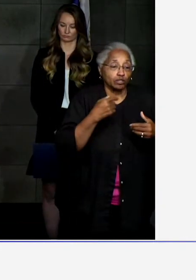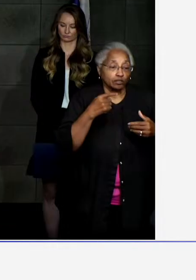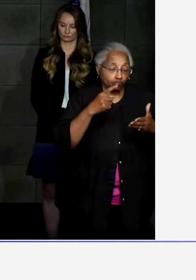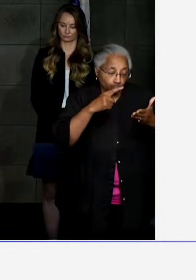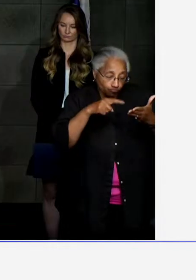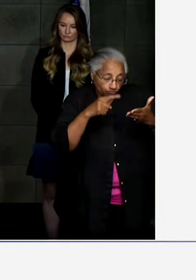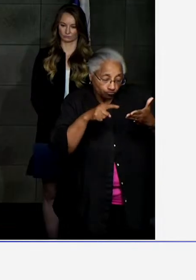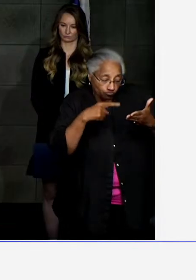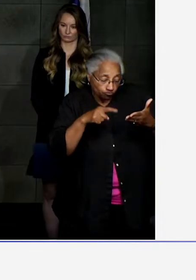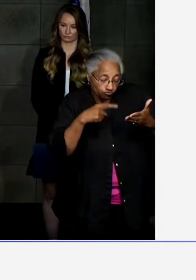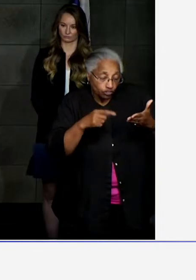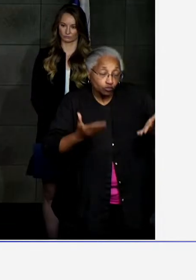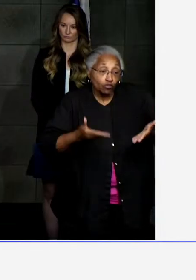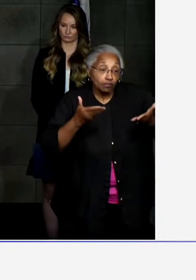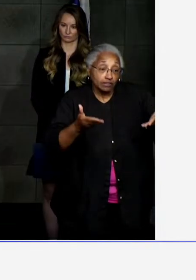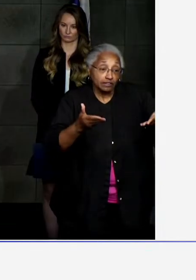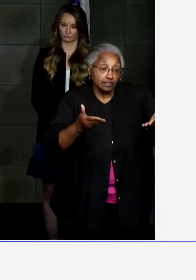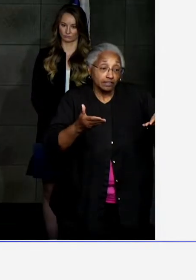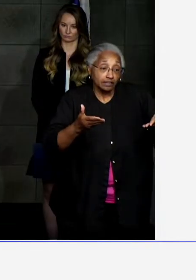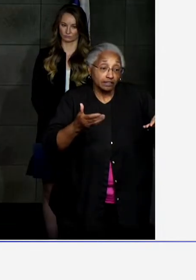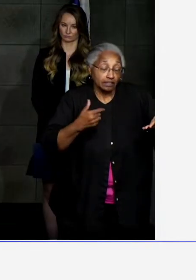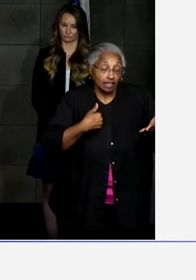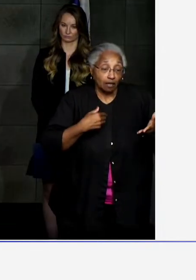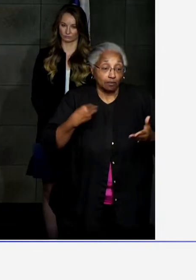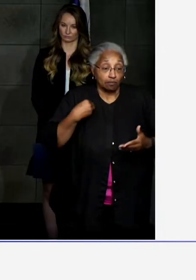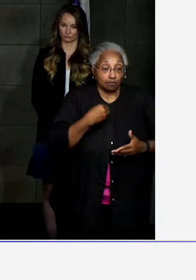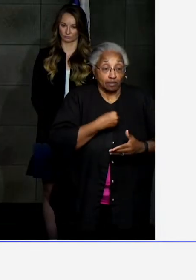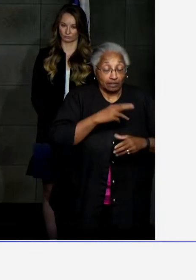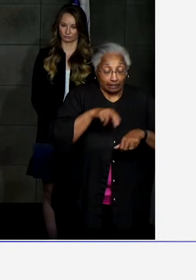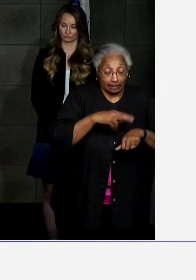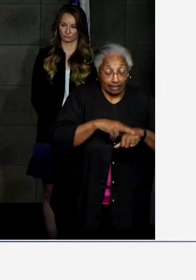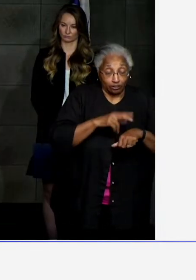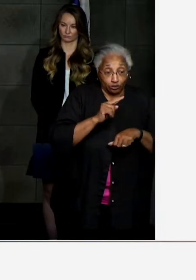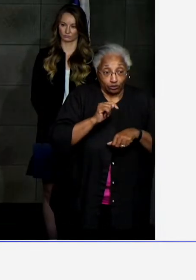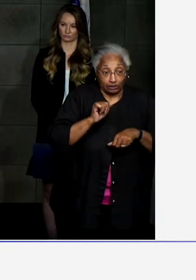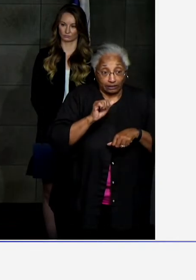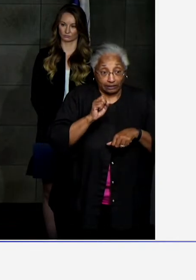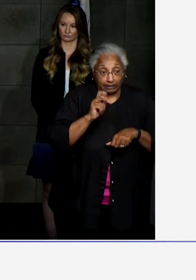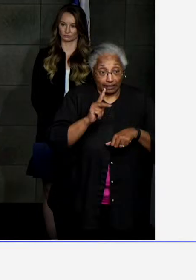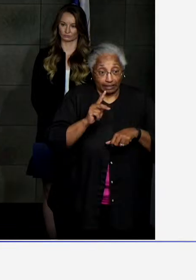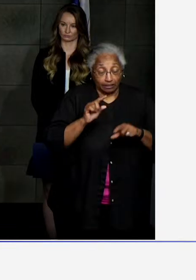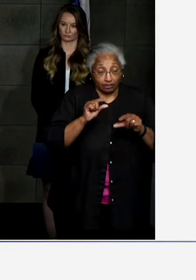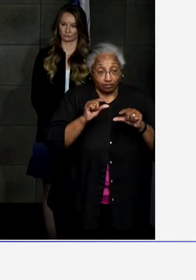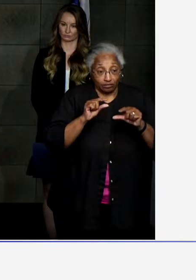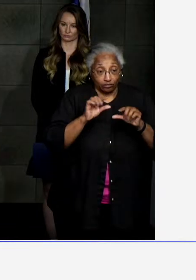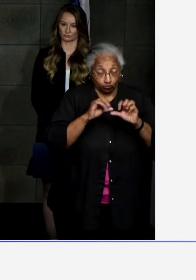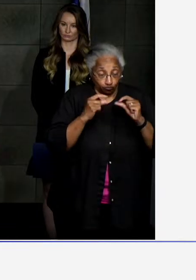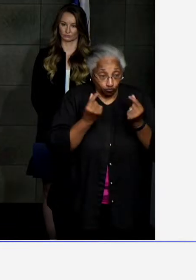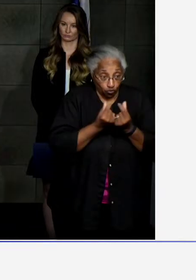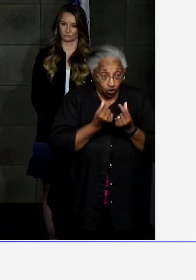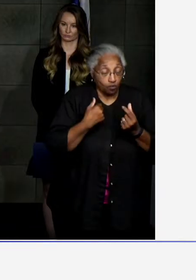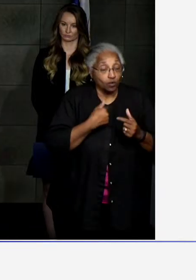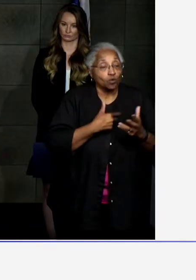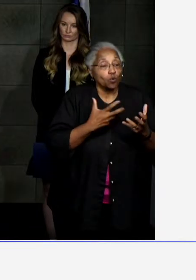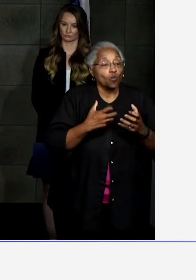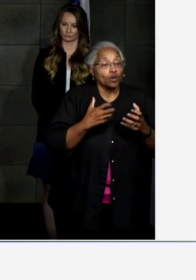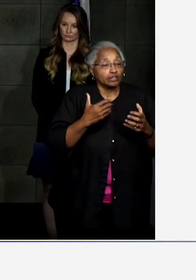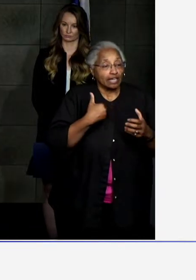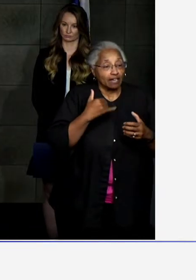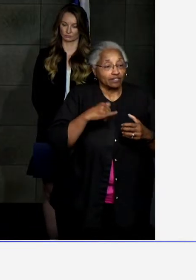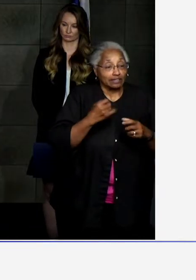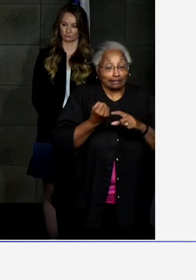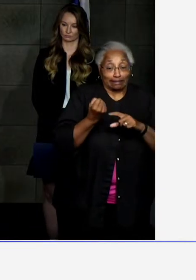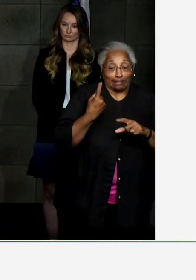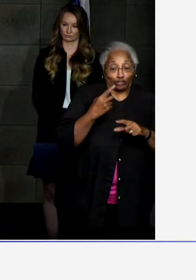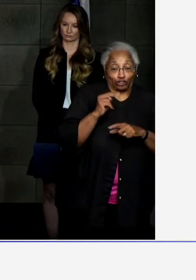of NACO, National Association of Counties, National Task Force. We were trying to get this conversation to the front burner last November, and it's